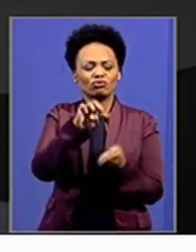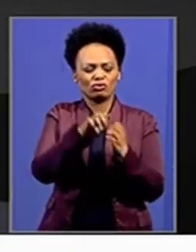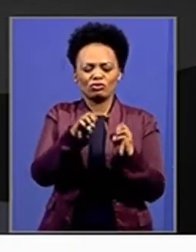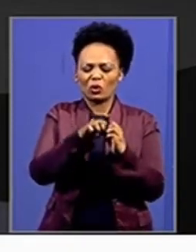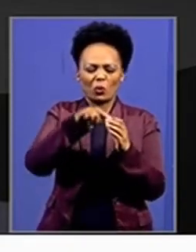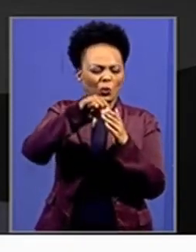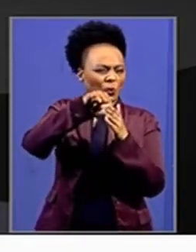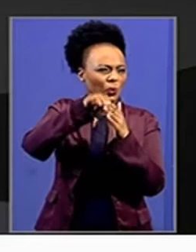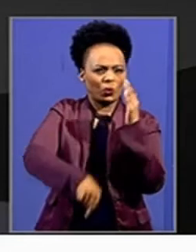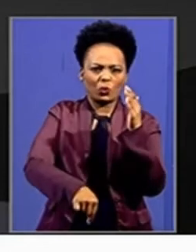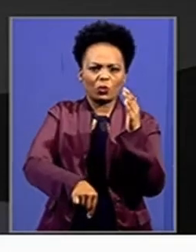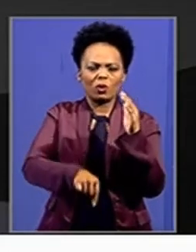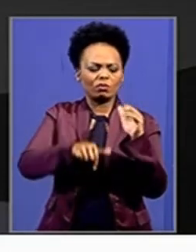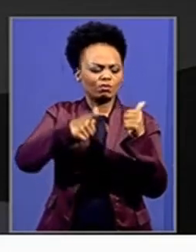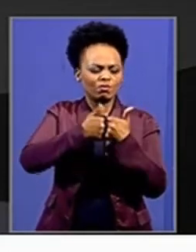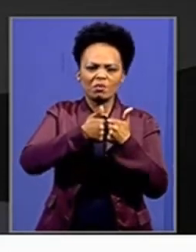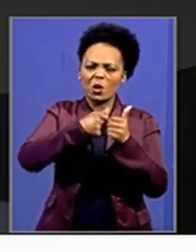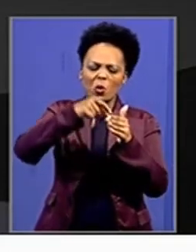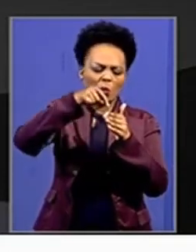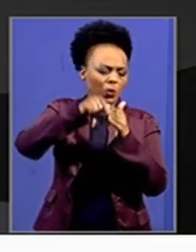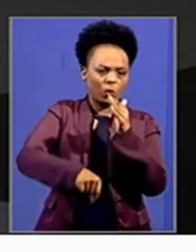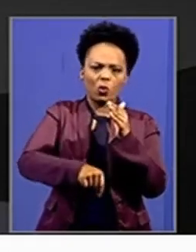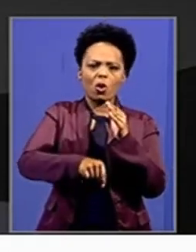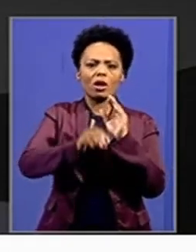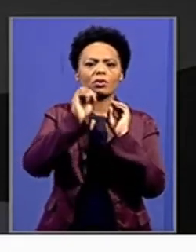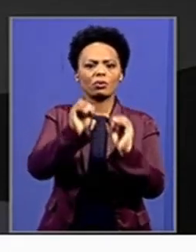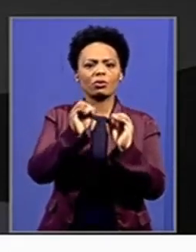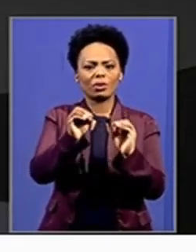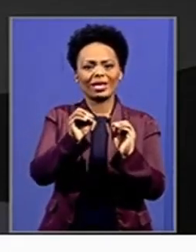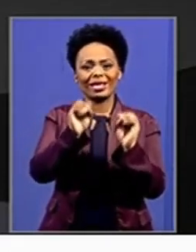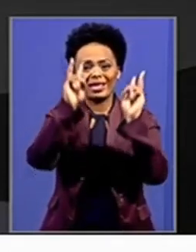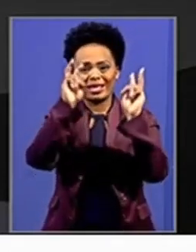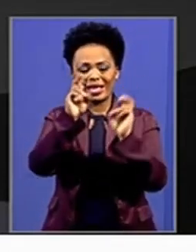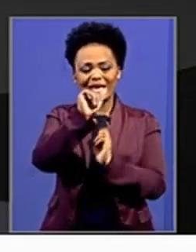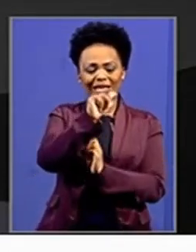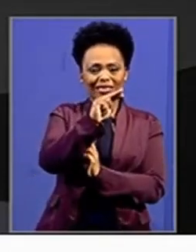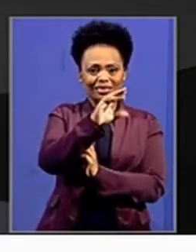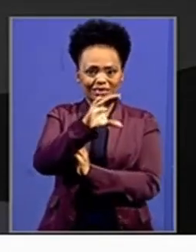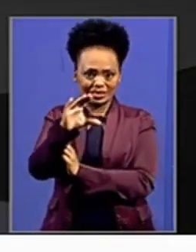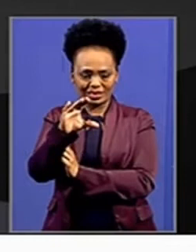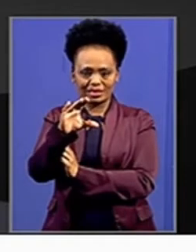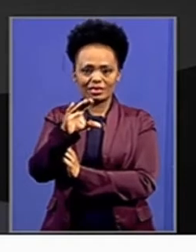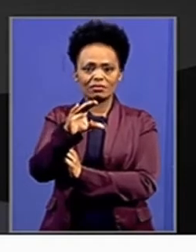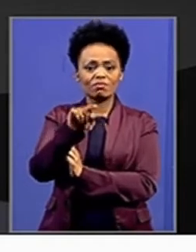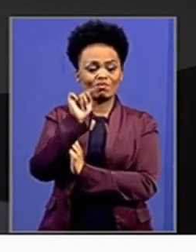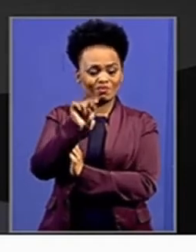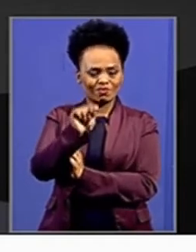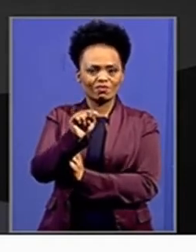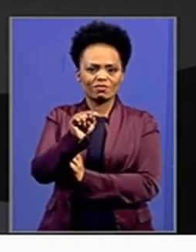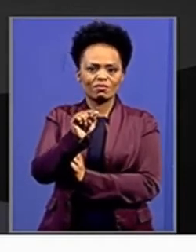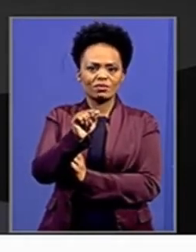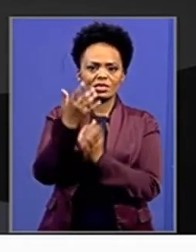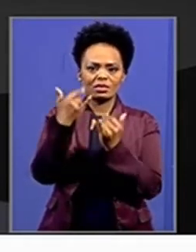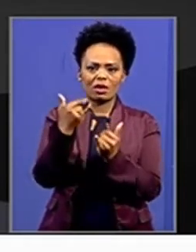Looking at the fact that the matter that the ANC was taking to the